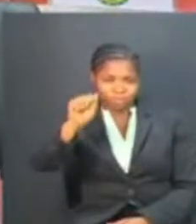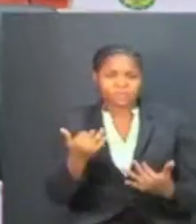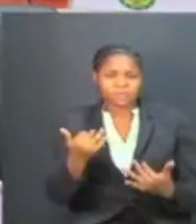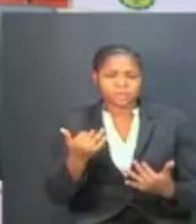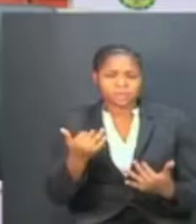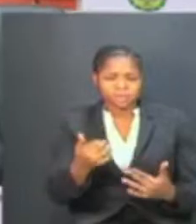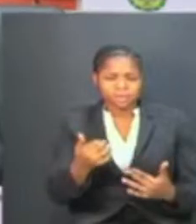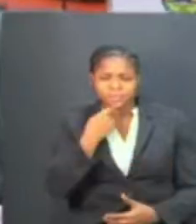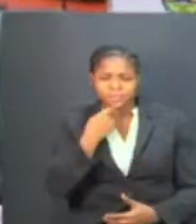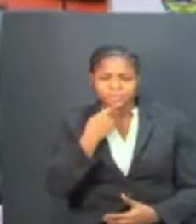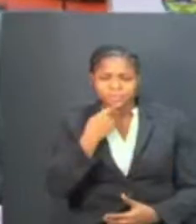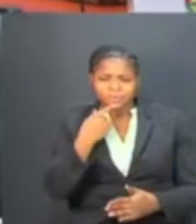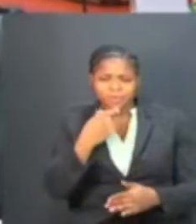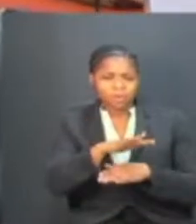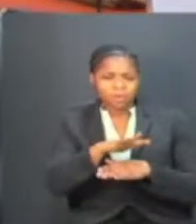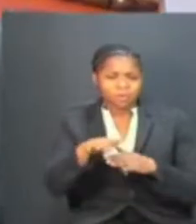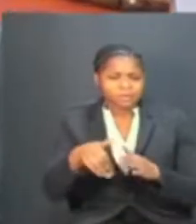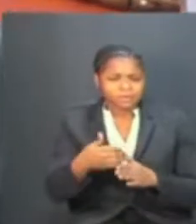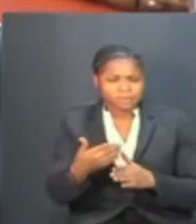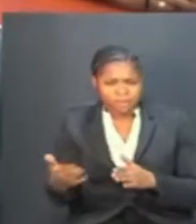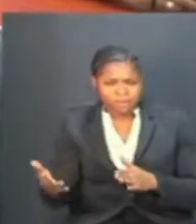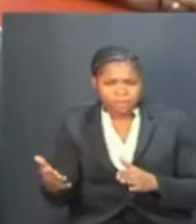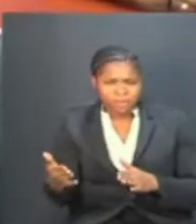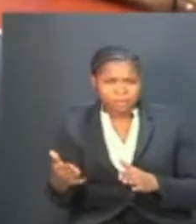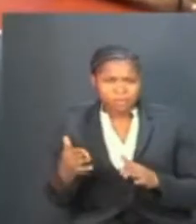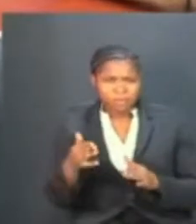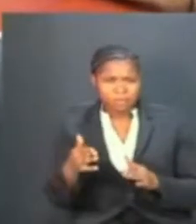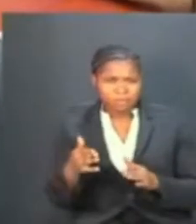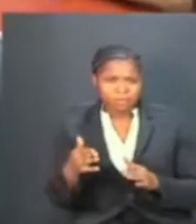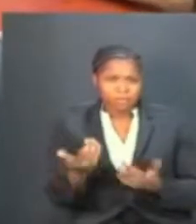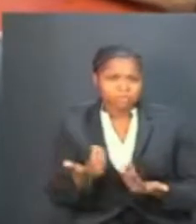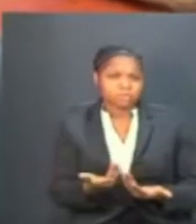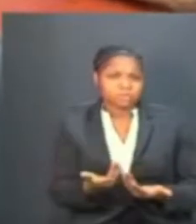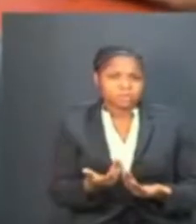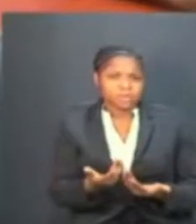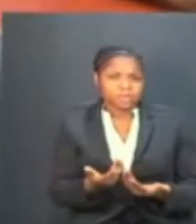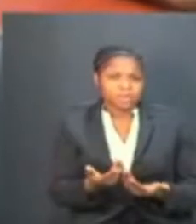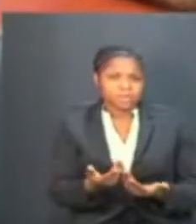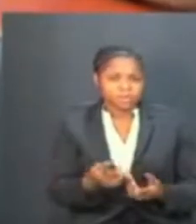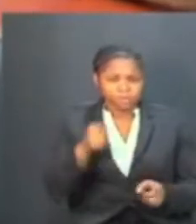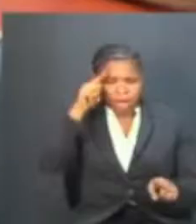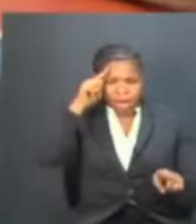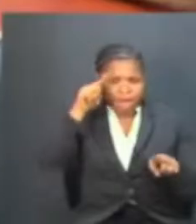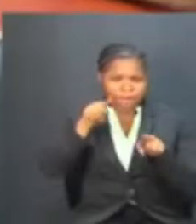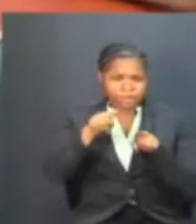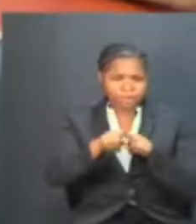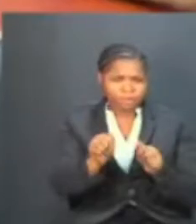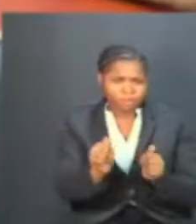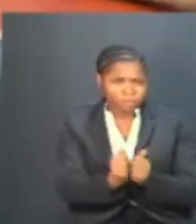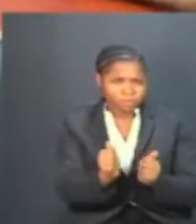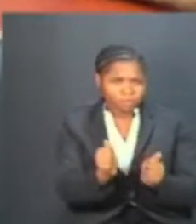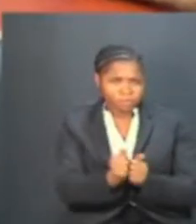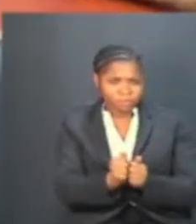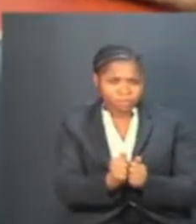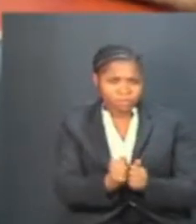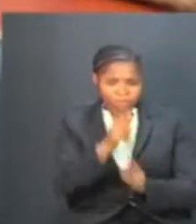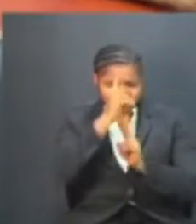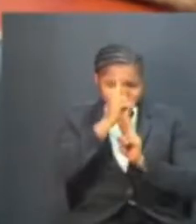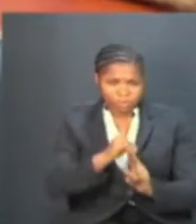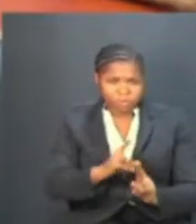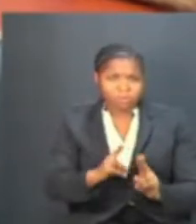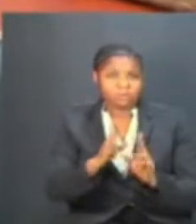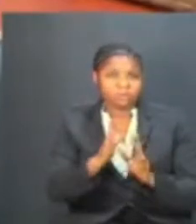statements to collaborate with what Honorable Speaker has said about us supporting skill